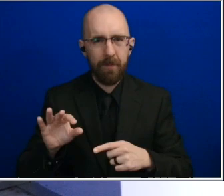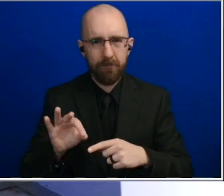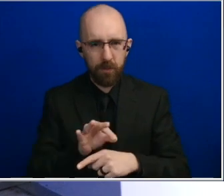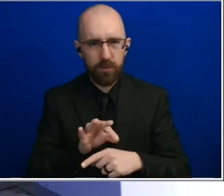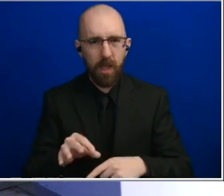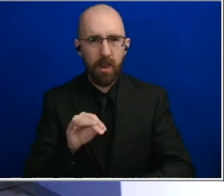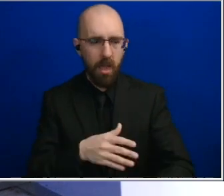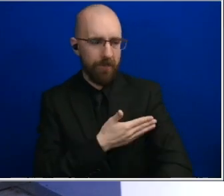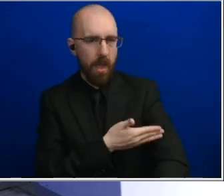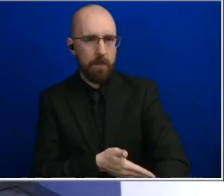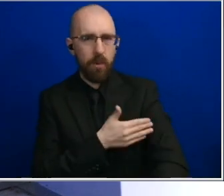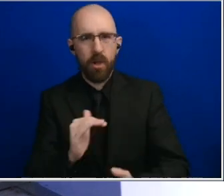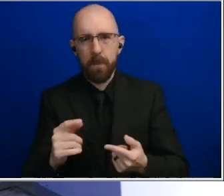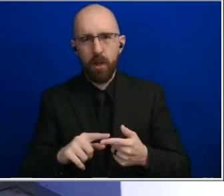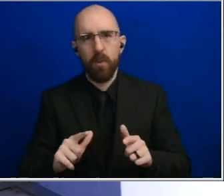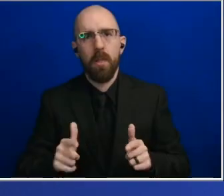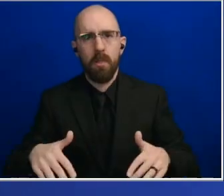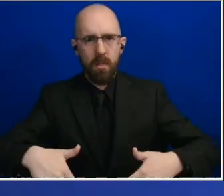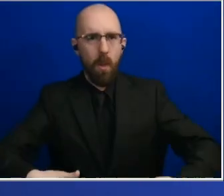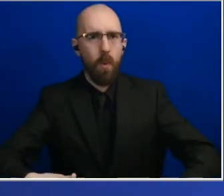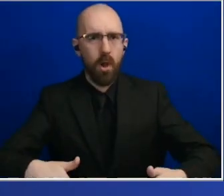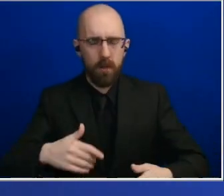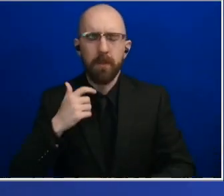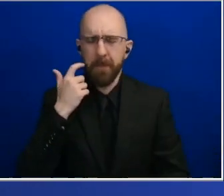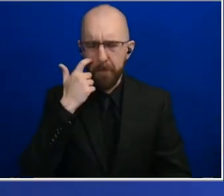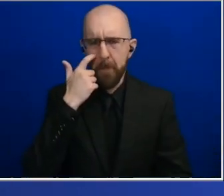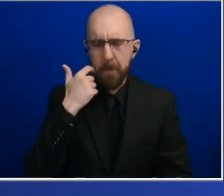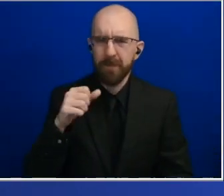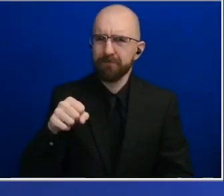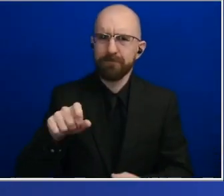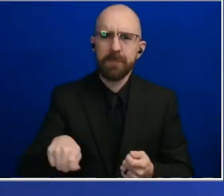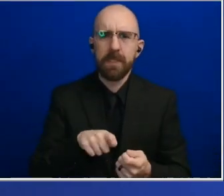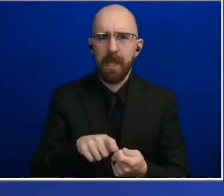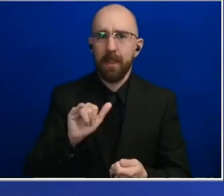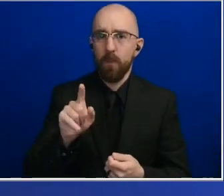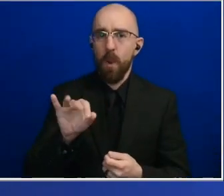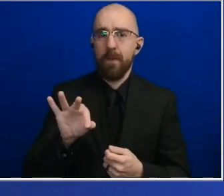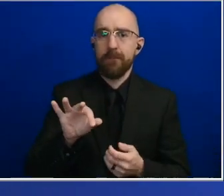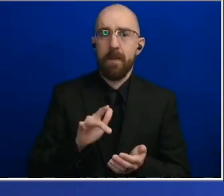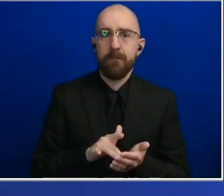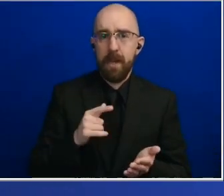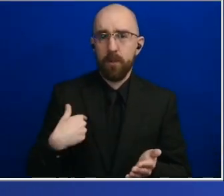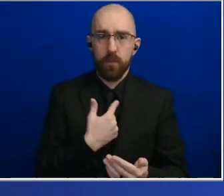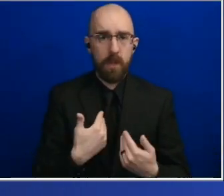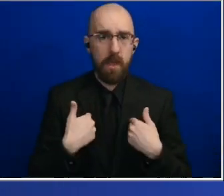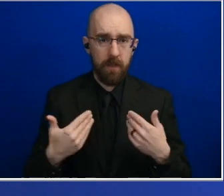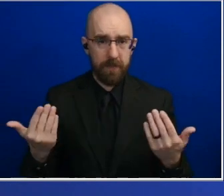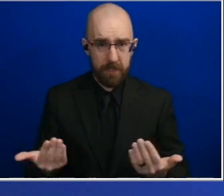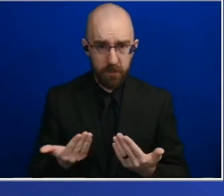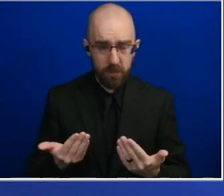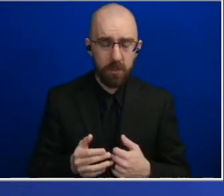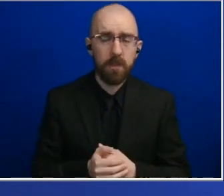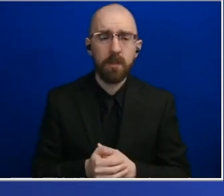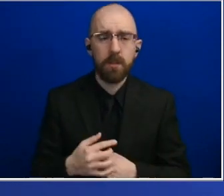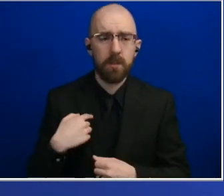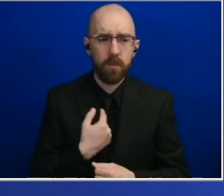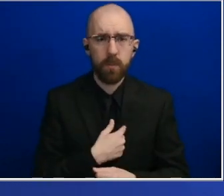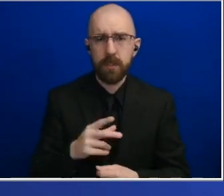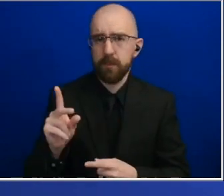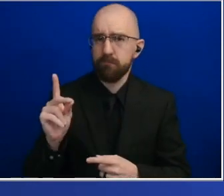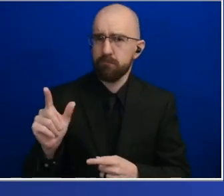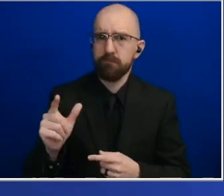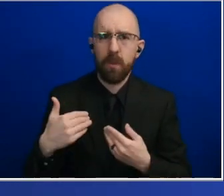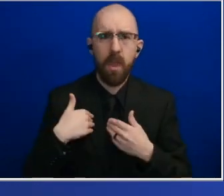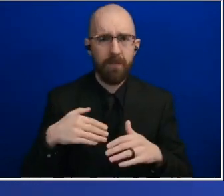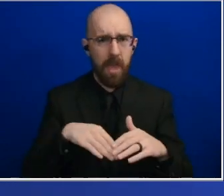versus lower extremities. Yes, exactly. And that's, you know, one of the advantages that we have here is that we immediately, you know, have access to